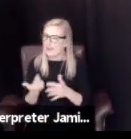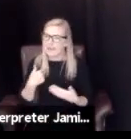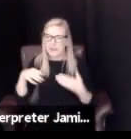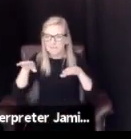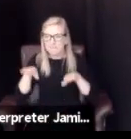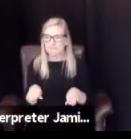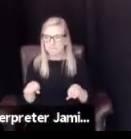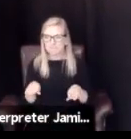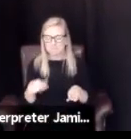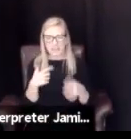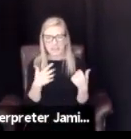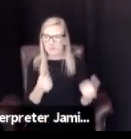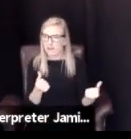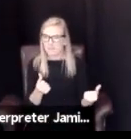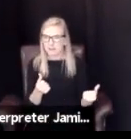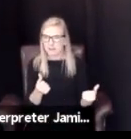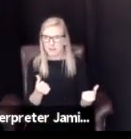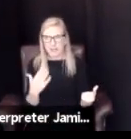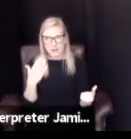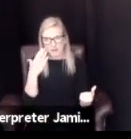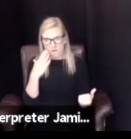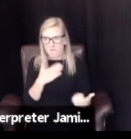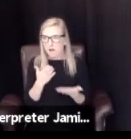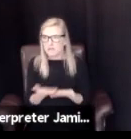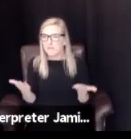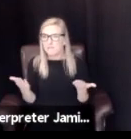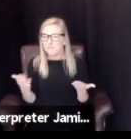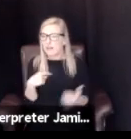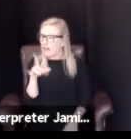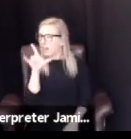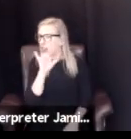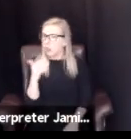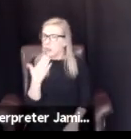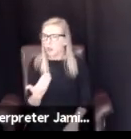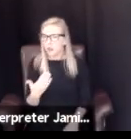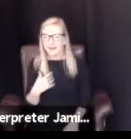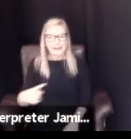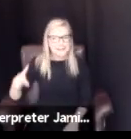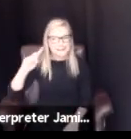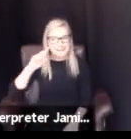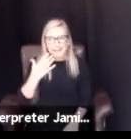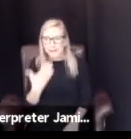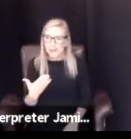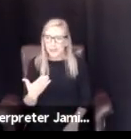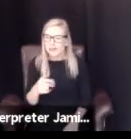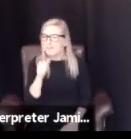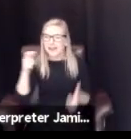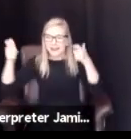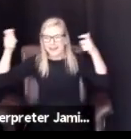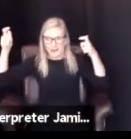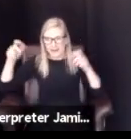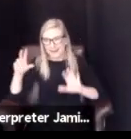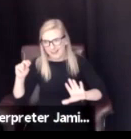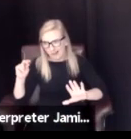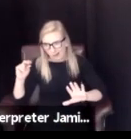I'm confident, I know my material, I look good, I sound good, not in an arrogant way, right, that